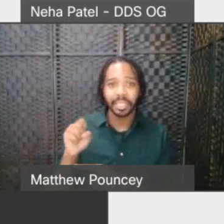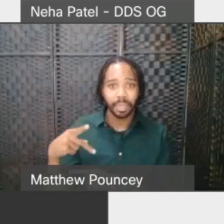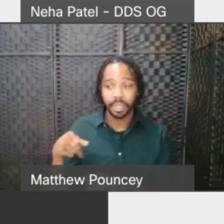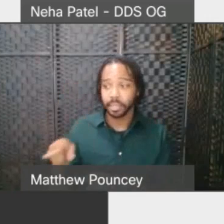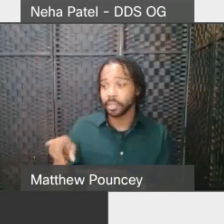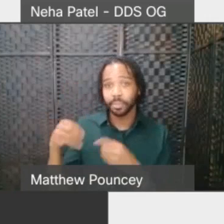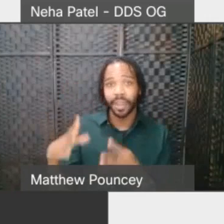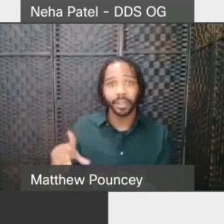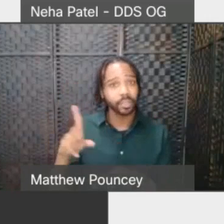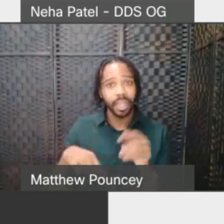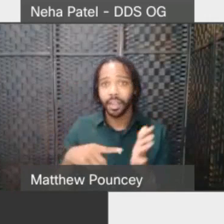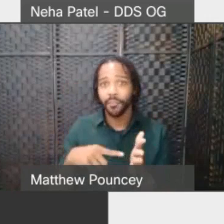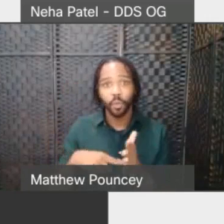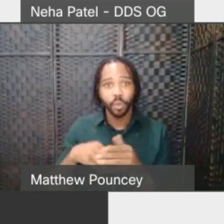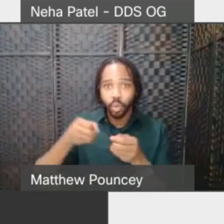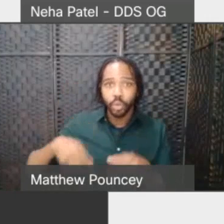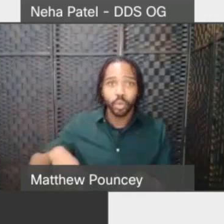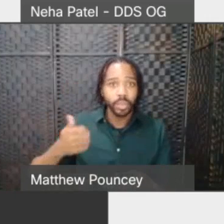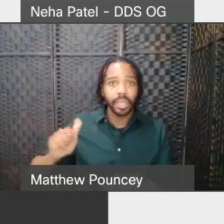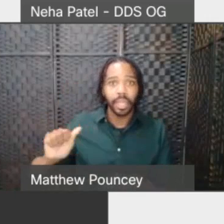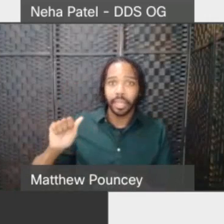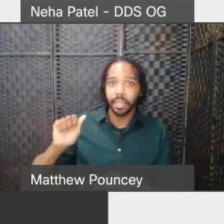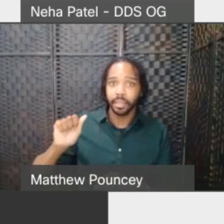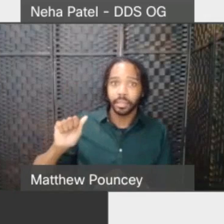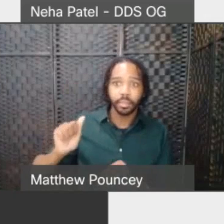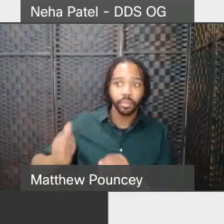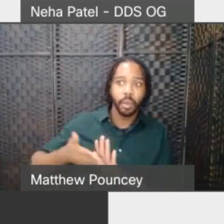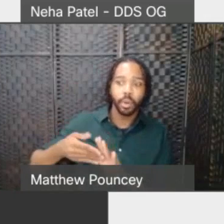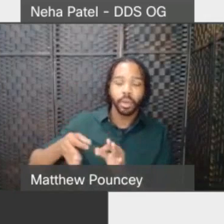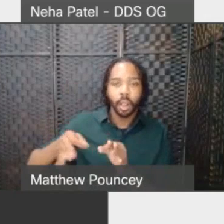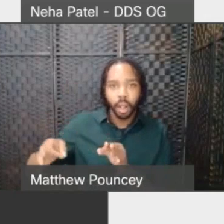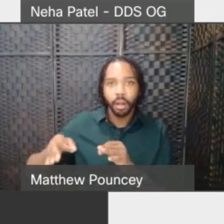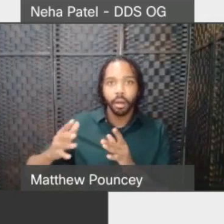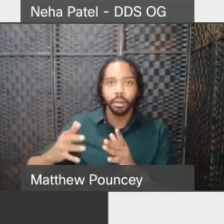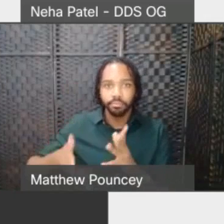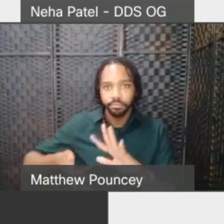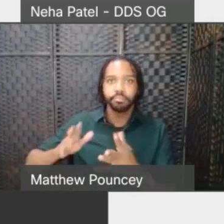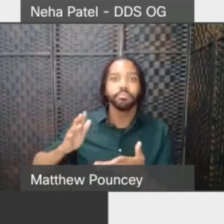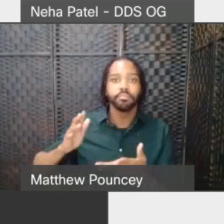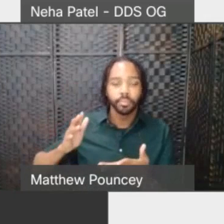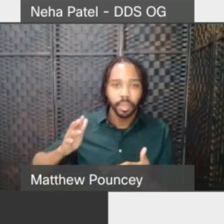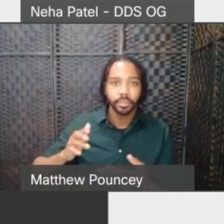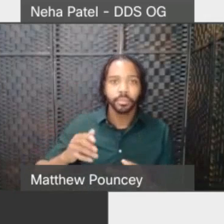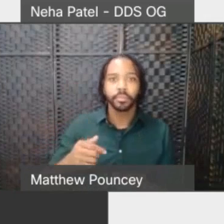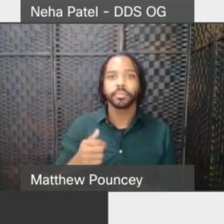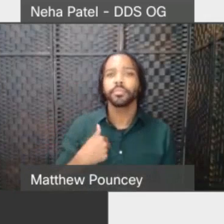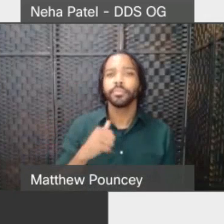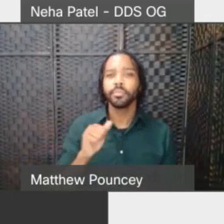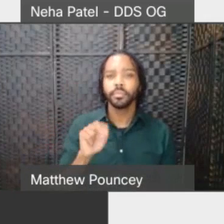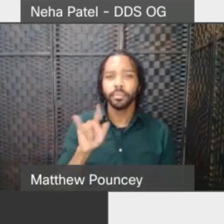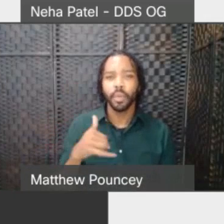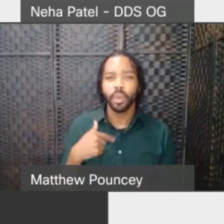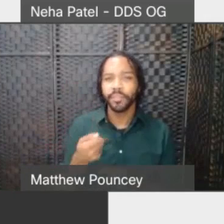cannot afford to lose any to operational delays or DC health implementation. So I just want to say a couple things about